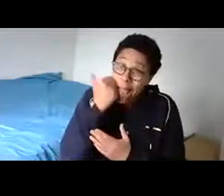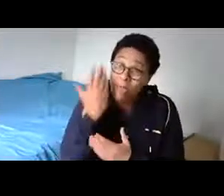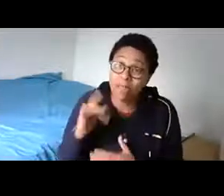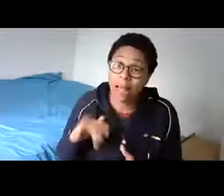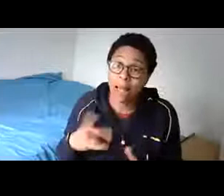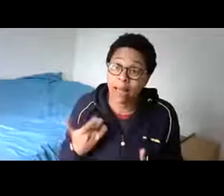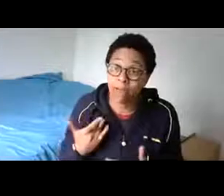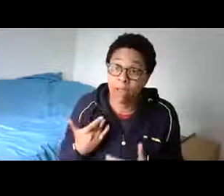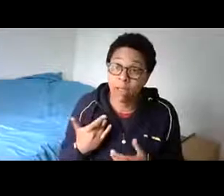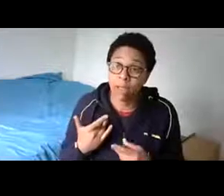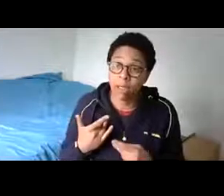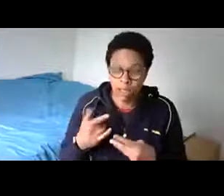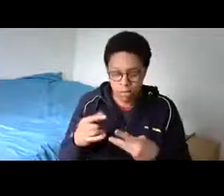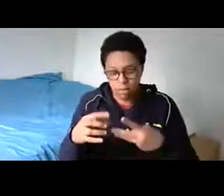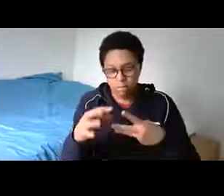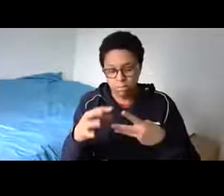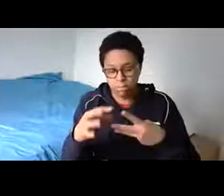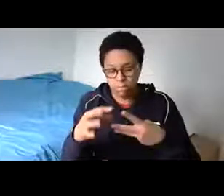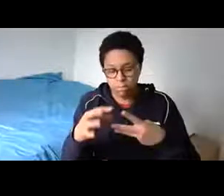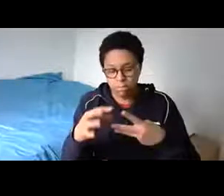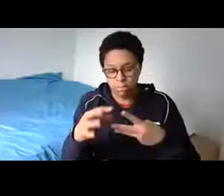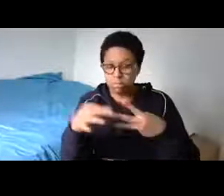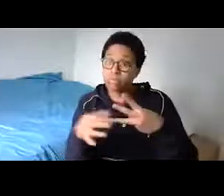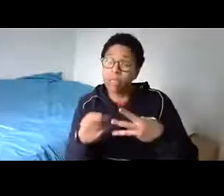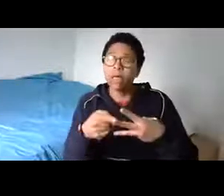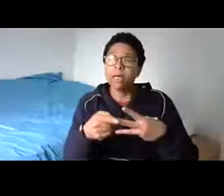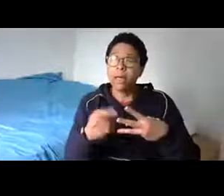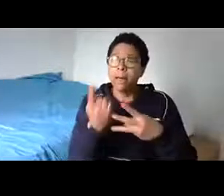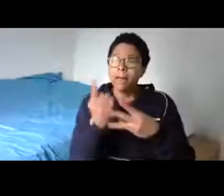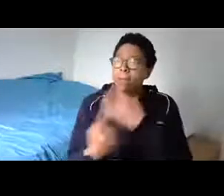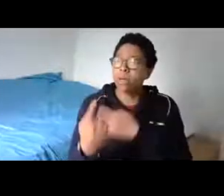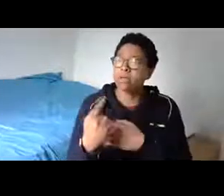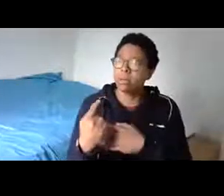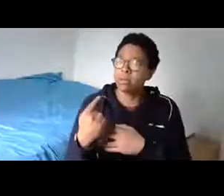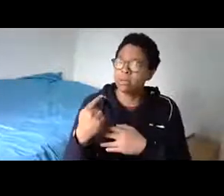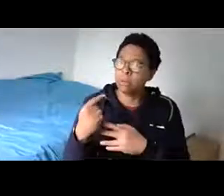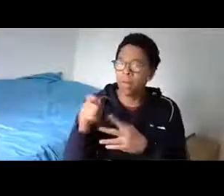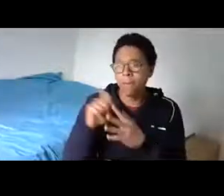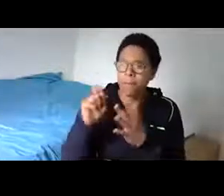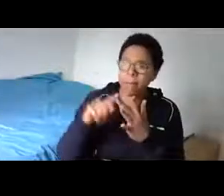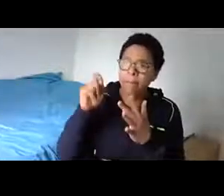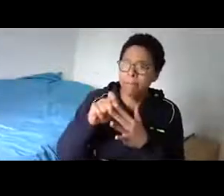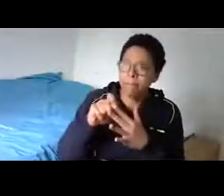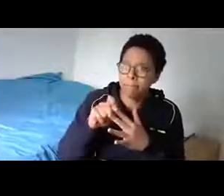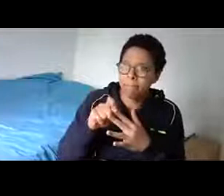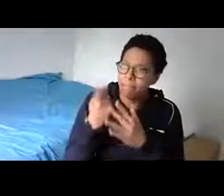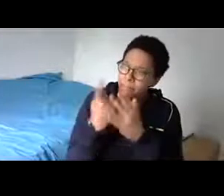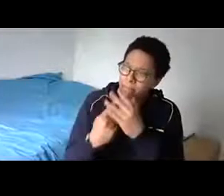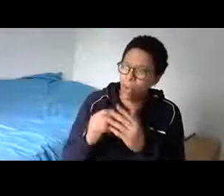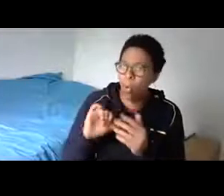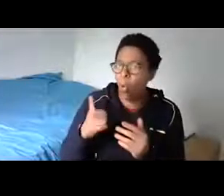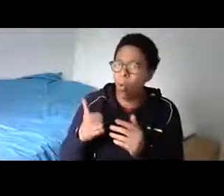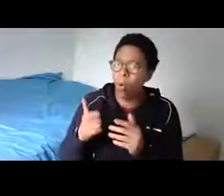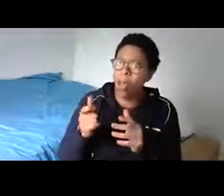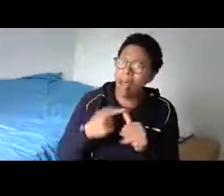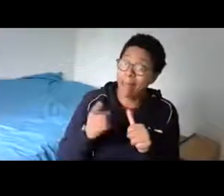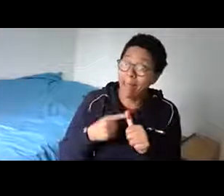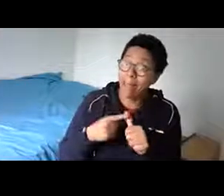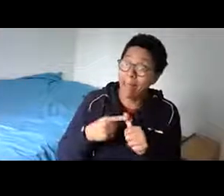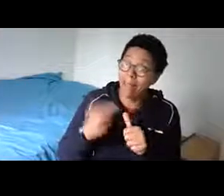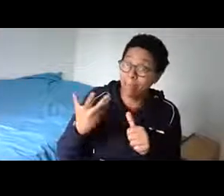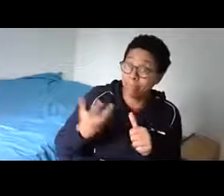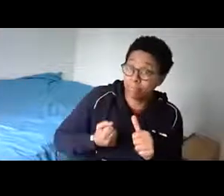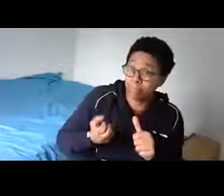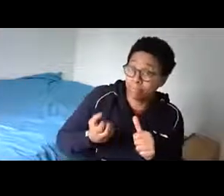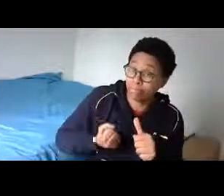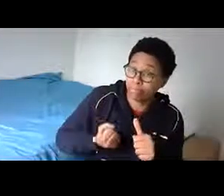DLA, disability living allowance, and personal independence payments or attendance allowance is taken away from